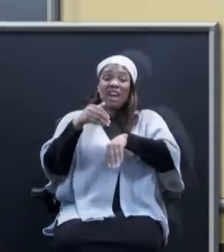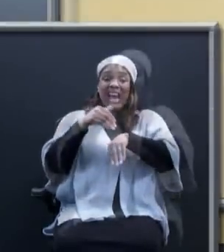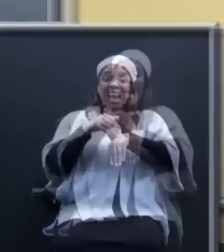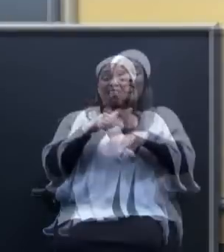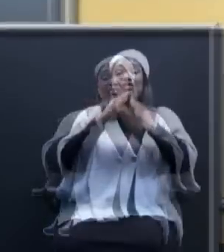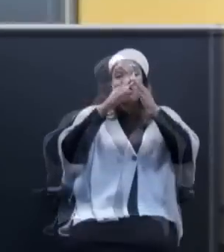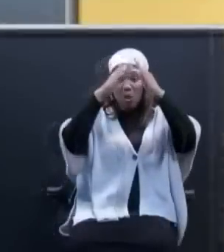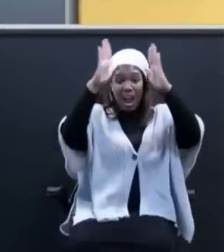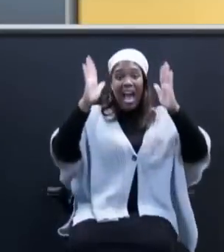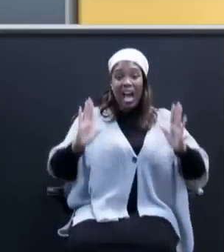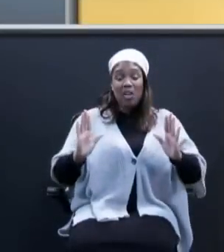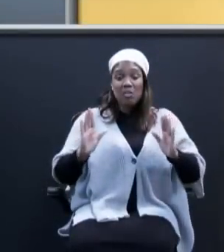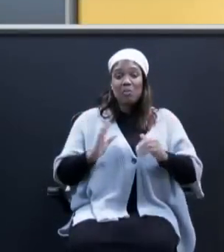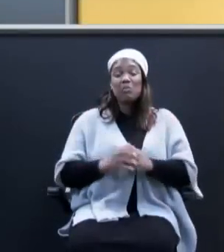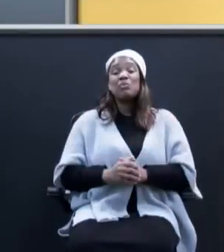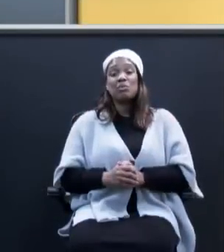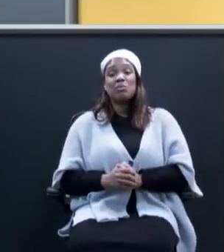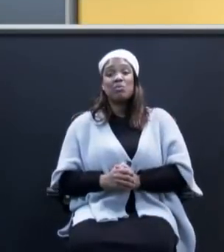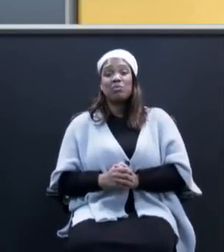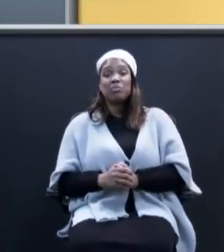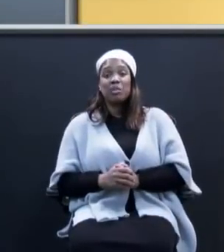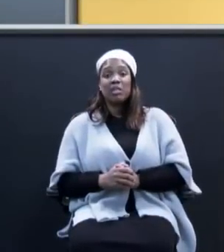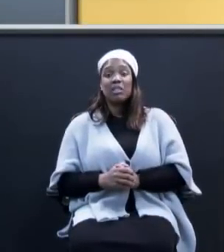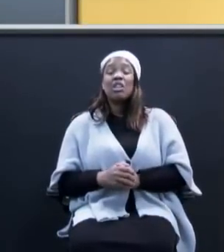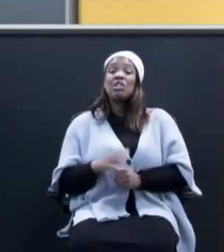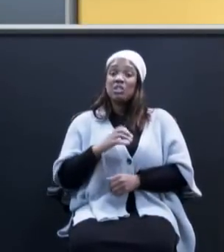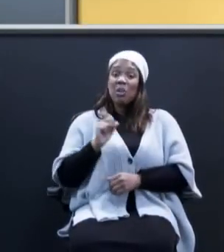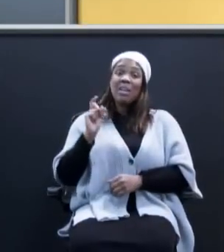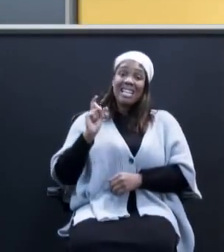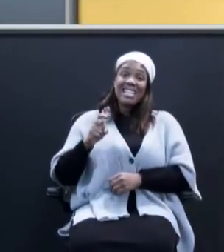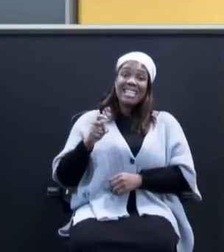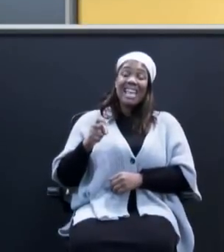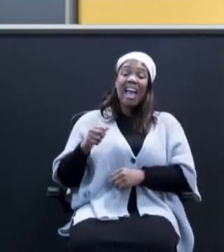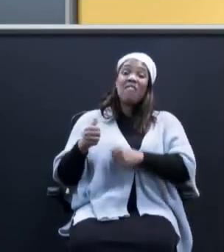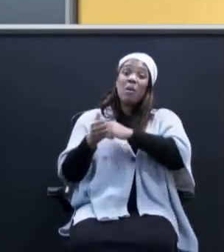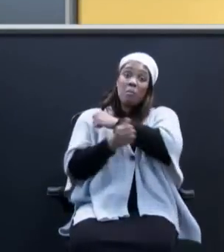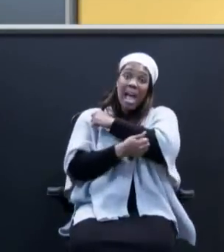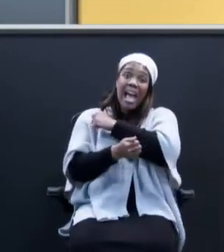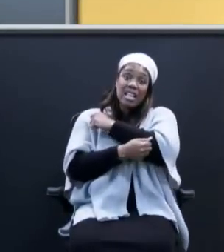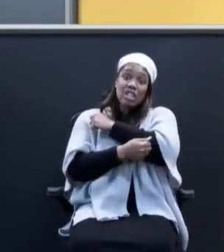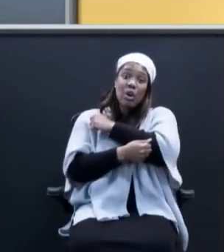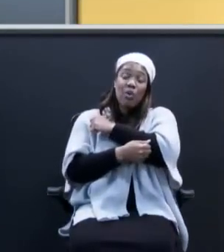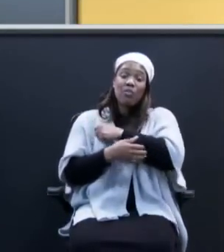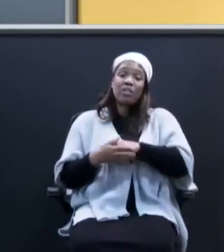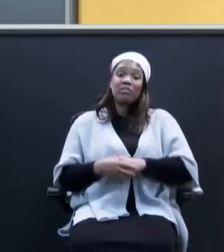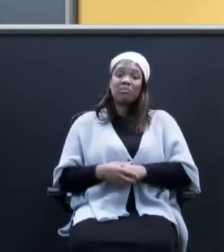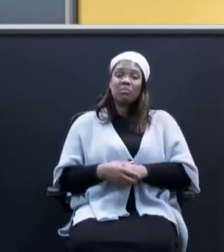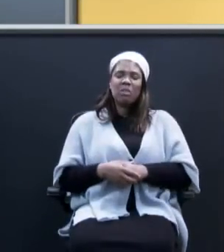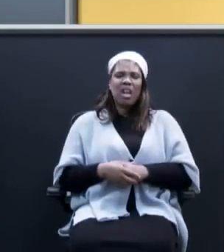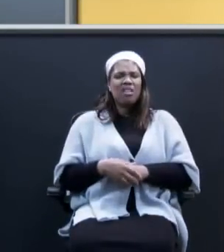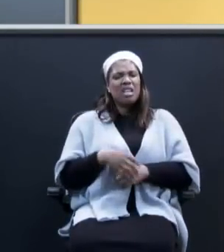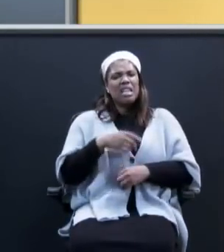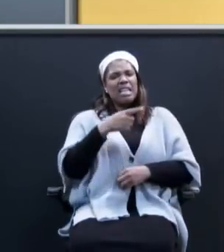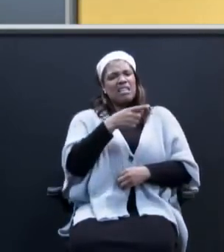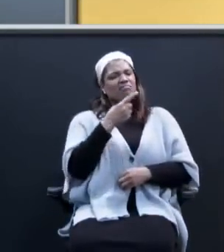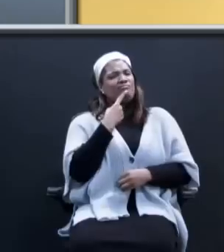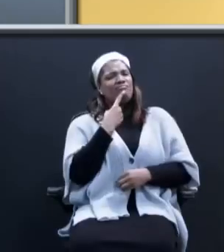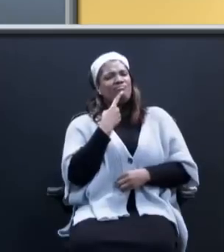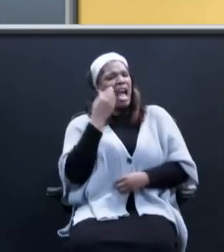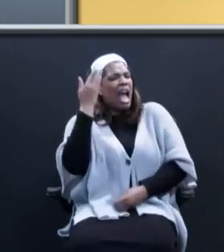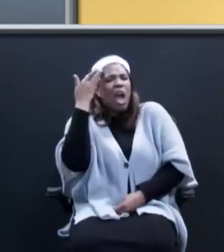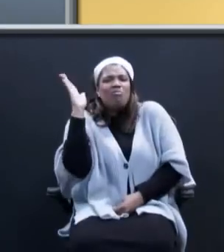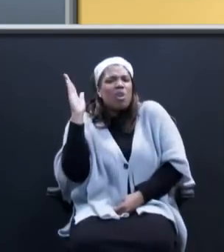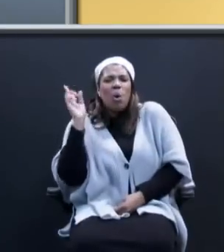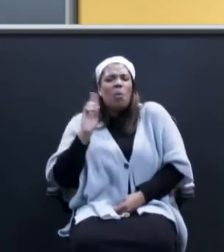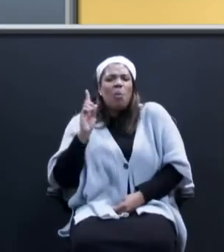The Passover. Oh, now we understand that, don't we? I don't know where those other terms come from, but it didn't come out of this book.